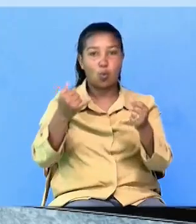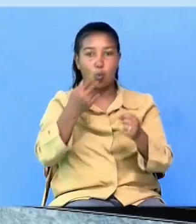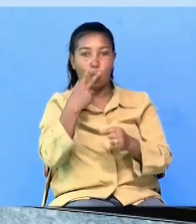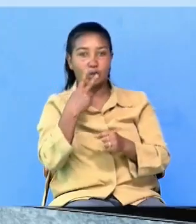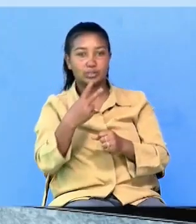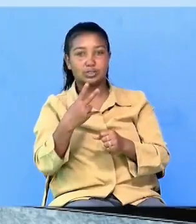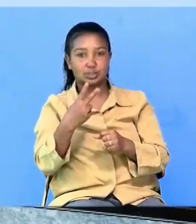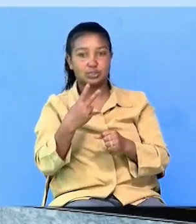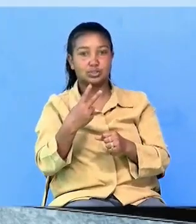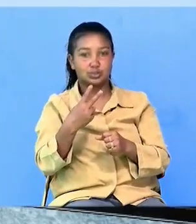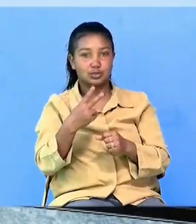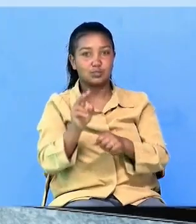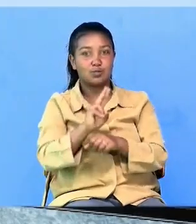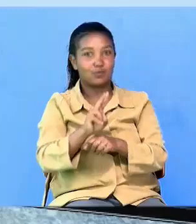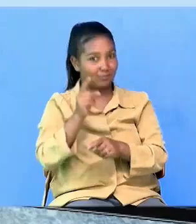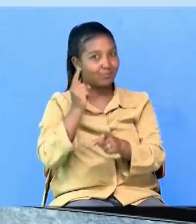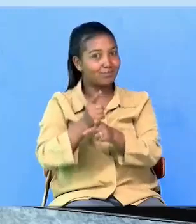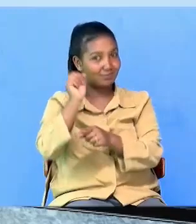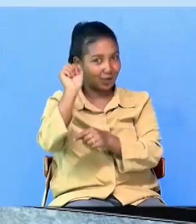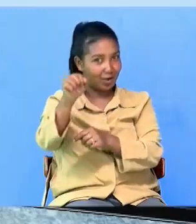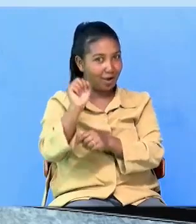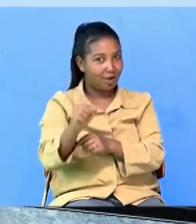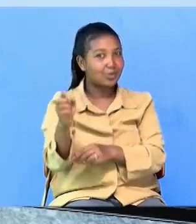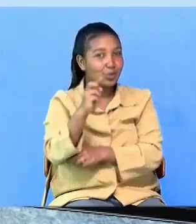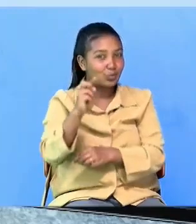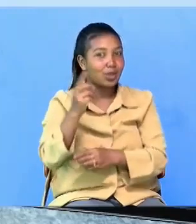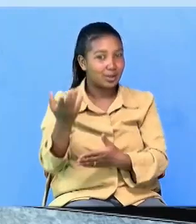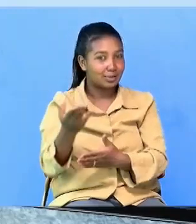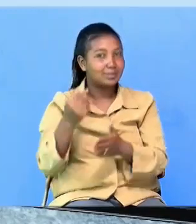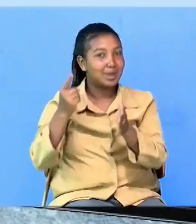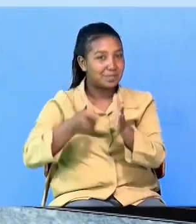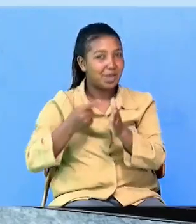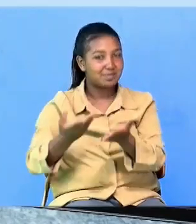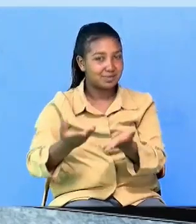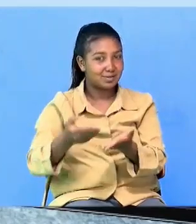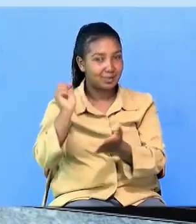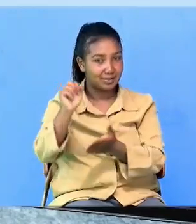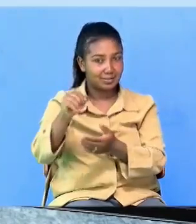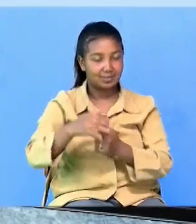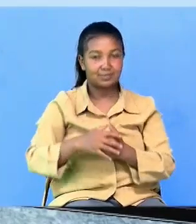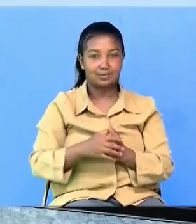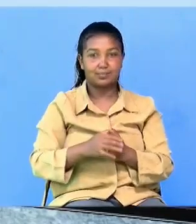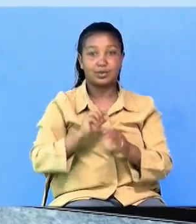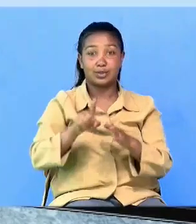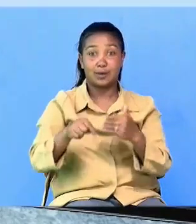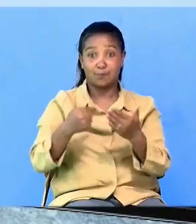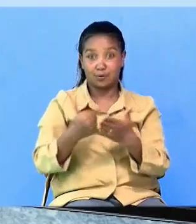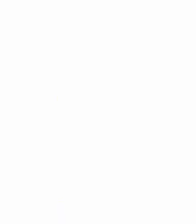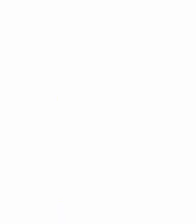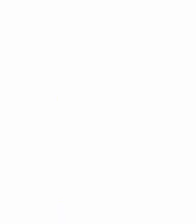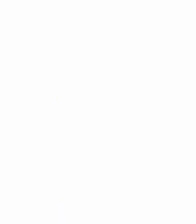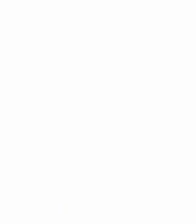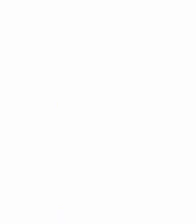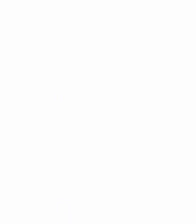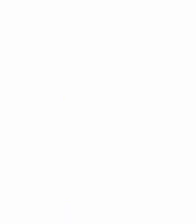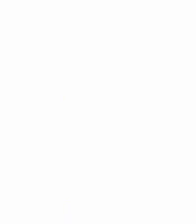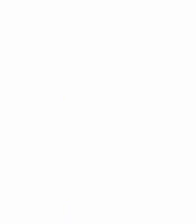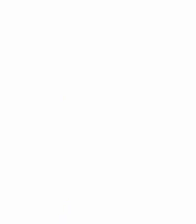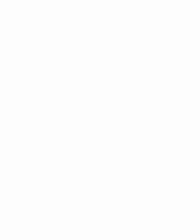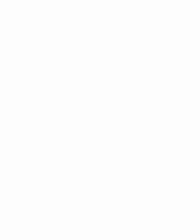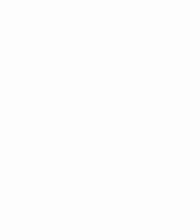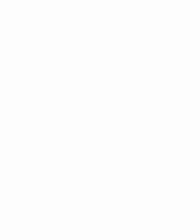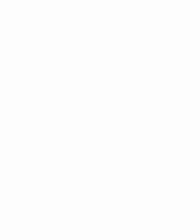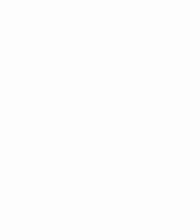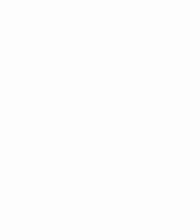movies. Definitely. It tells about my day-to-day activity. Yeah. Therefore, it's obvious that this is